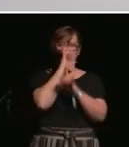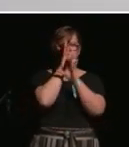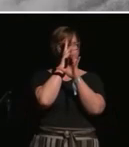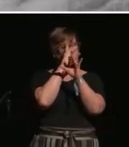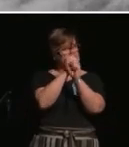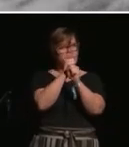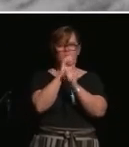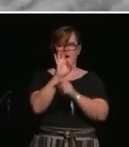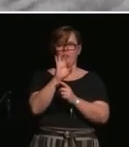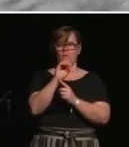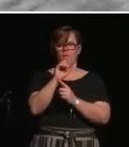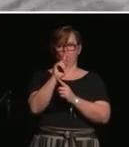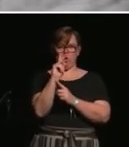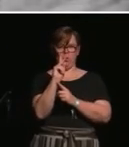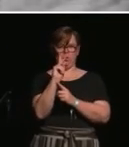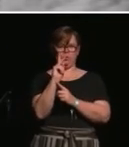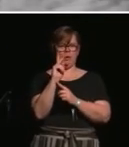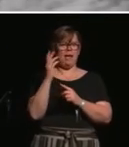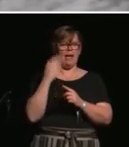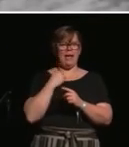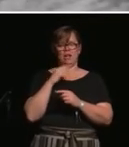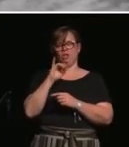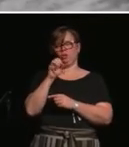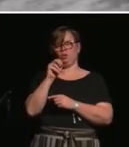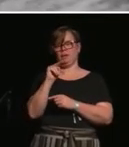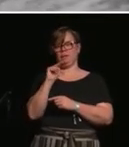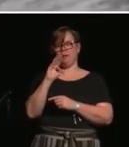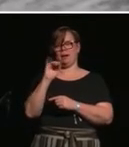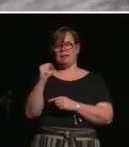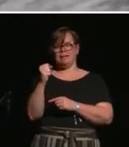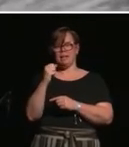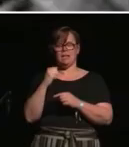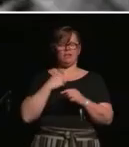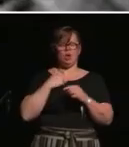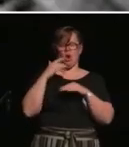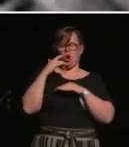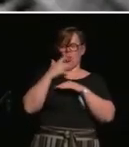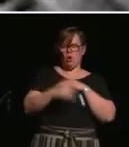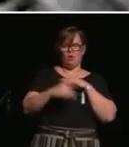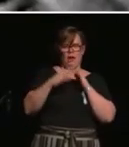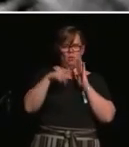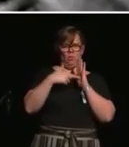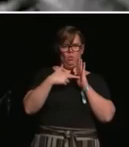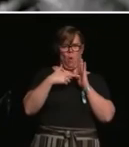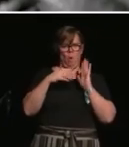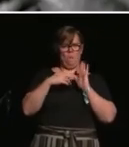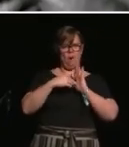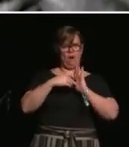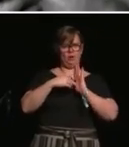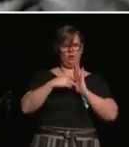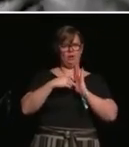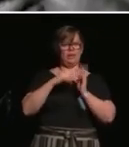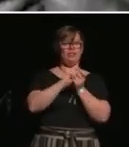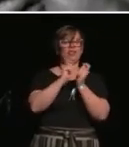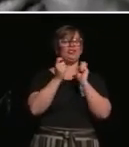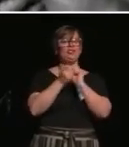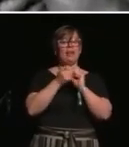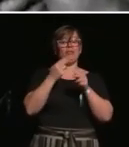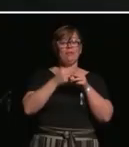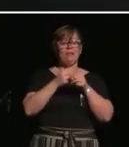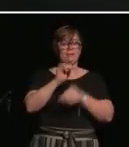music and counted Odetta and Joan Baez as her earliest role models. She changed her name to Janis Ian when she was